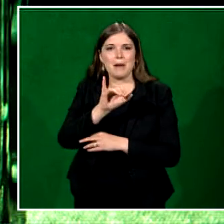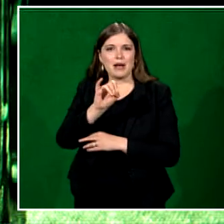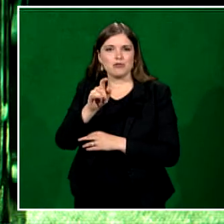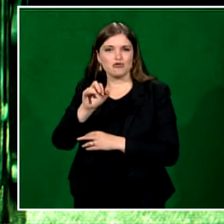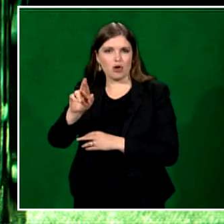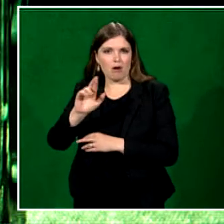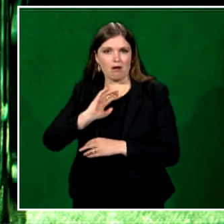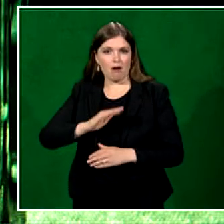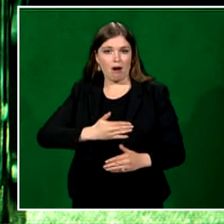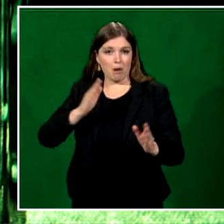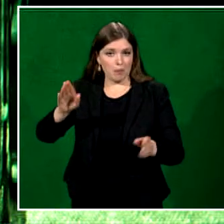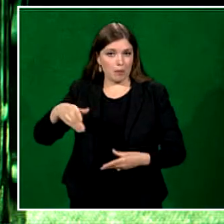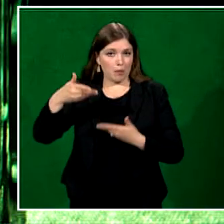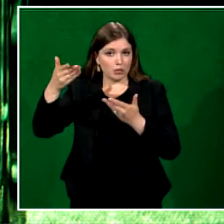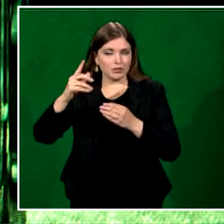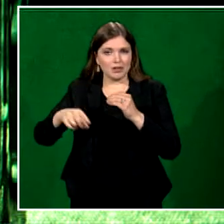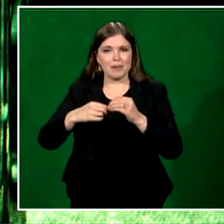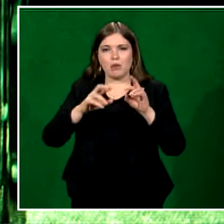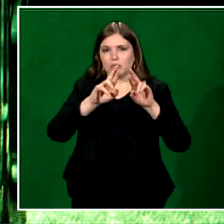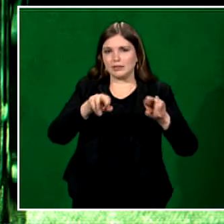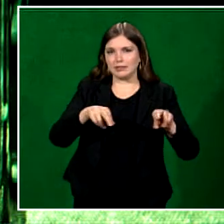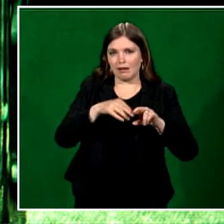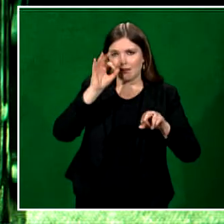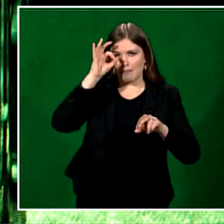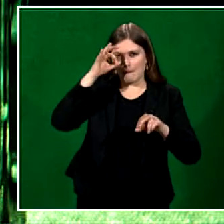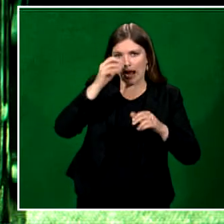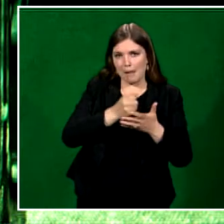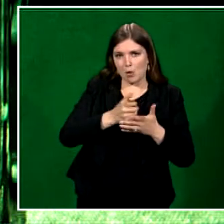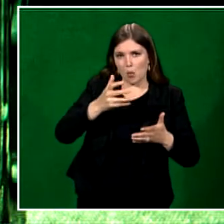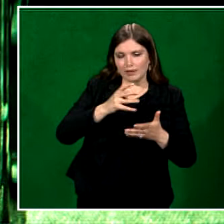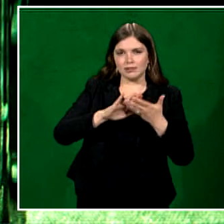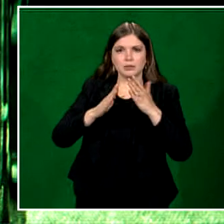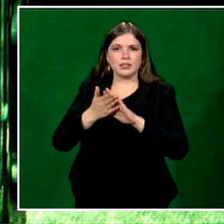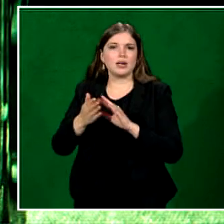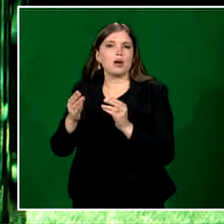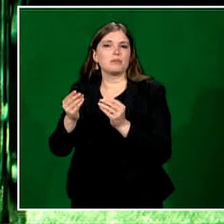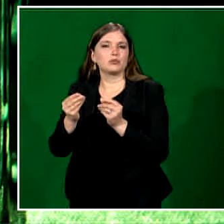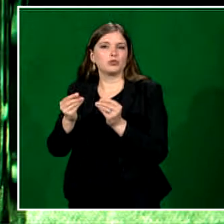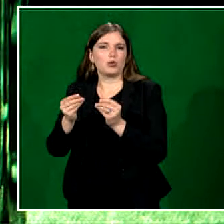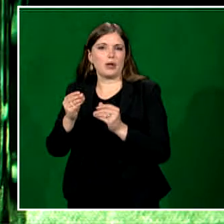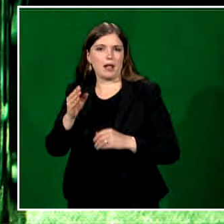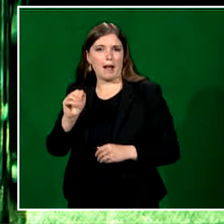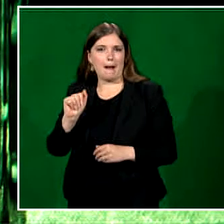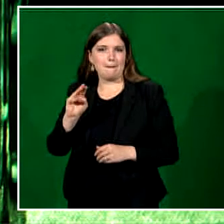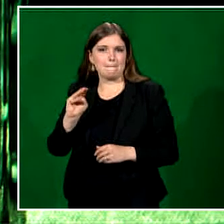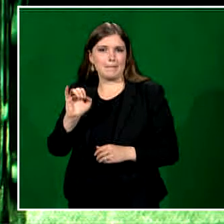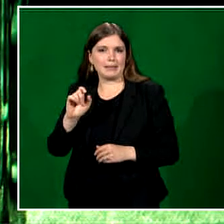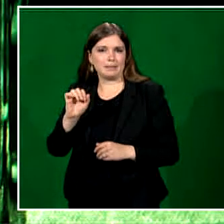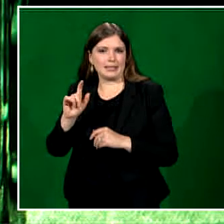about recycling pineapple waste into soil amendment.